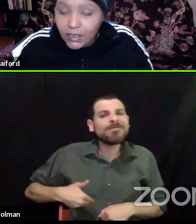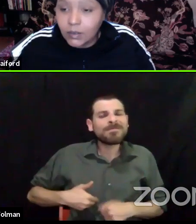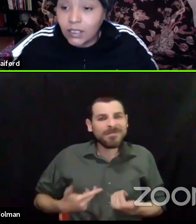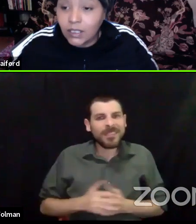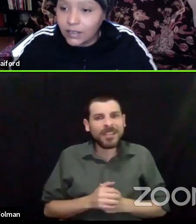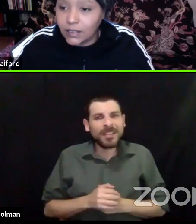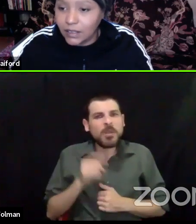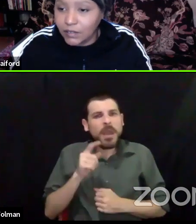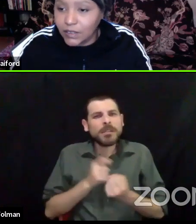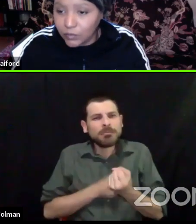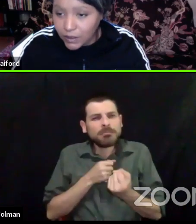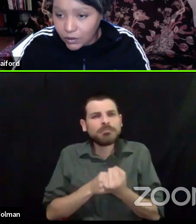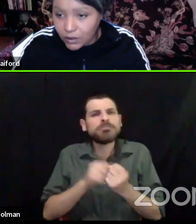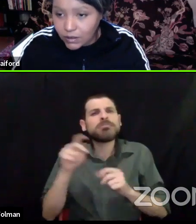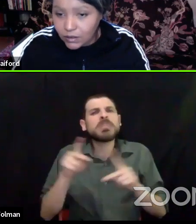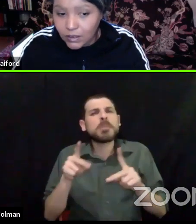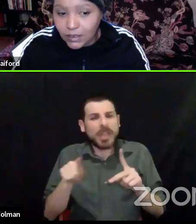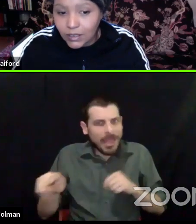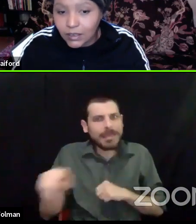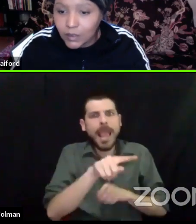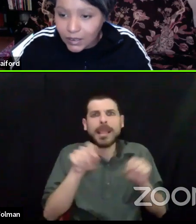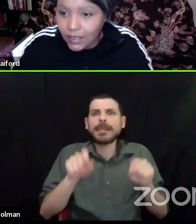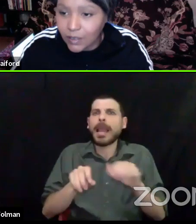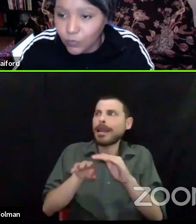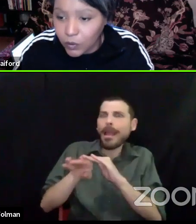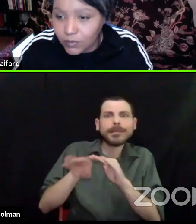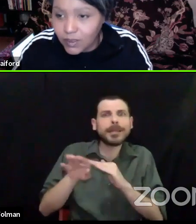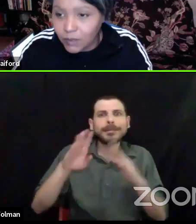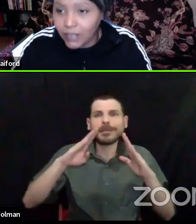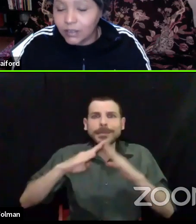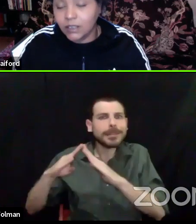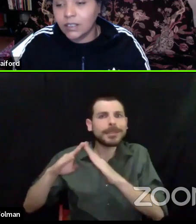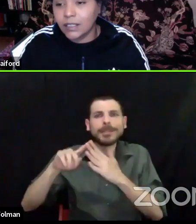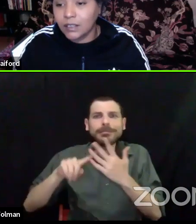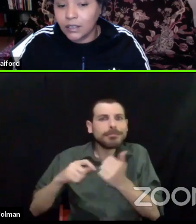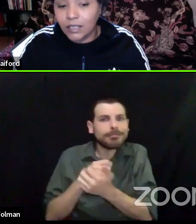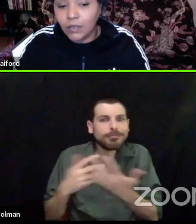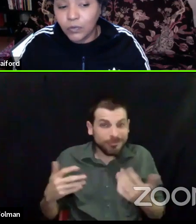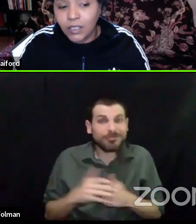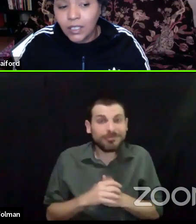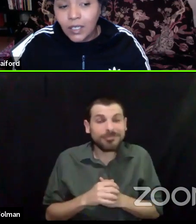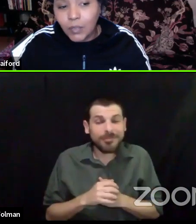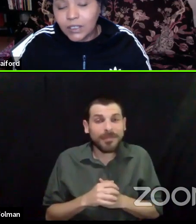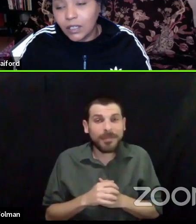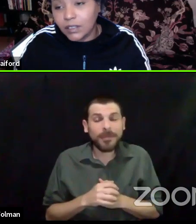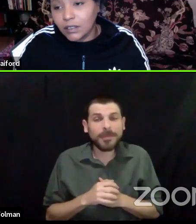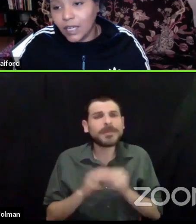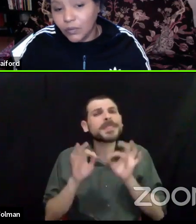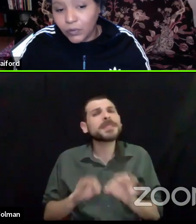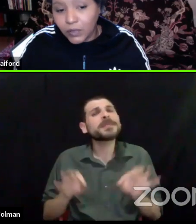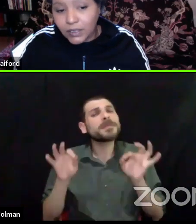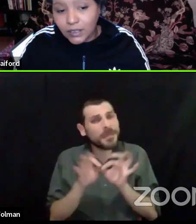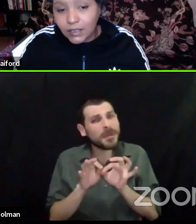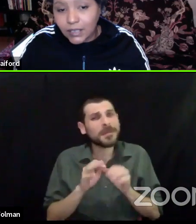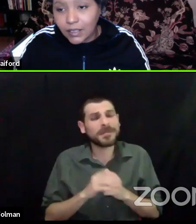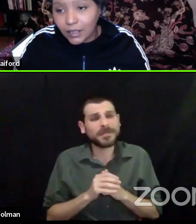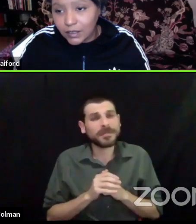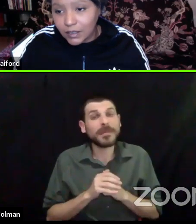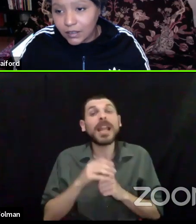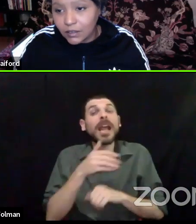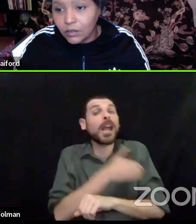to connect themselves to resources through the city, you stand up for them to make sure that they're looked out for, but you also have a voice to the